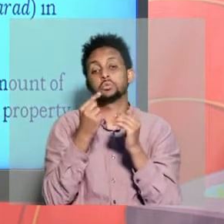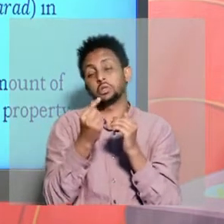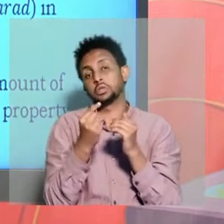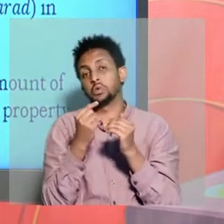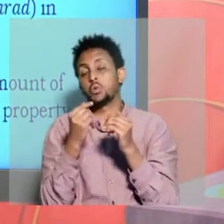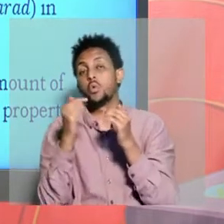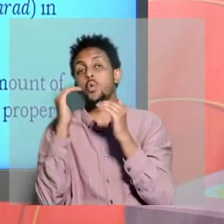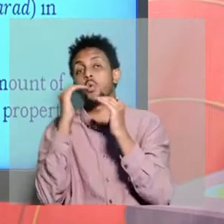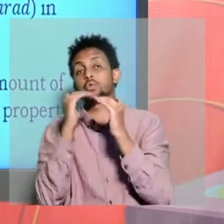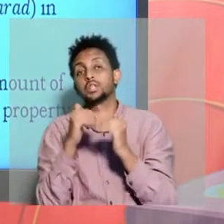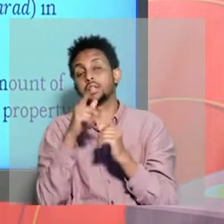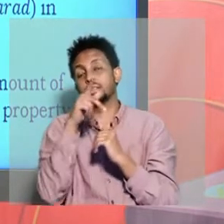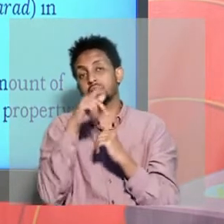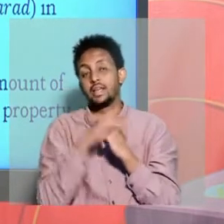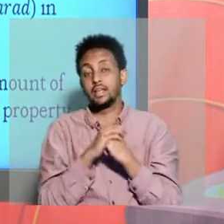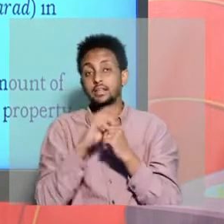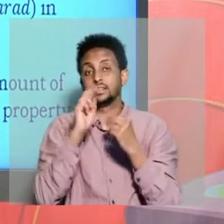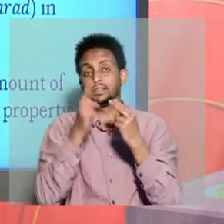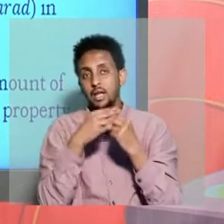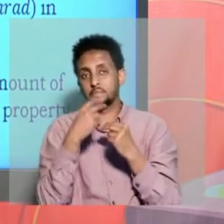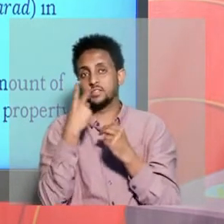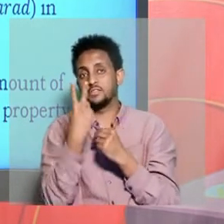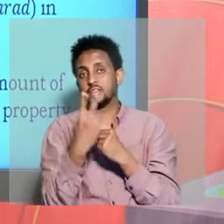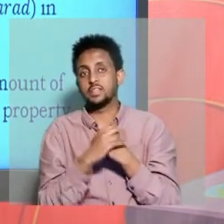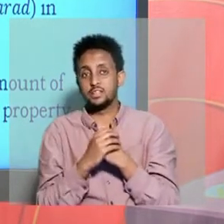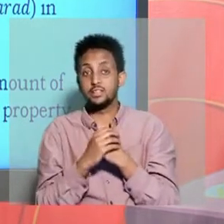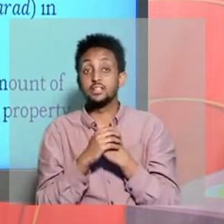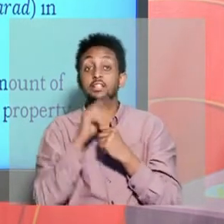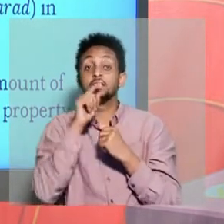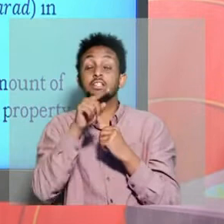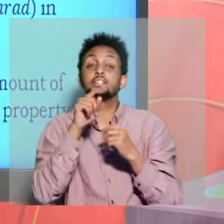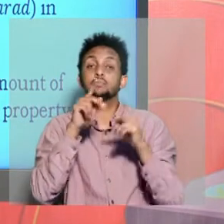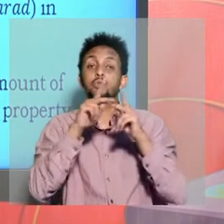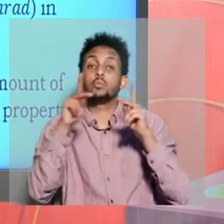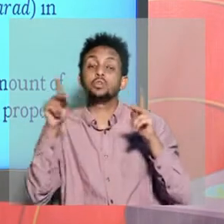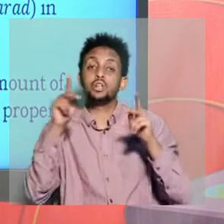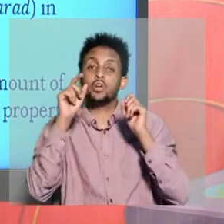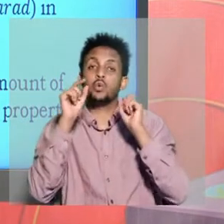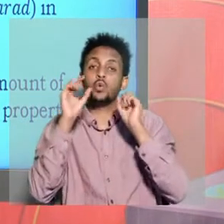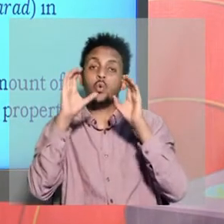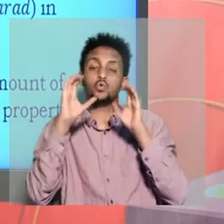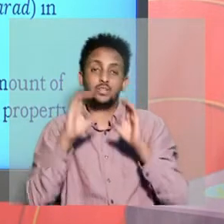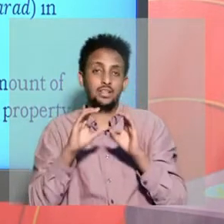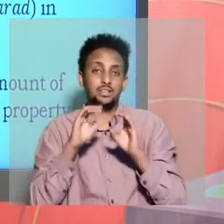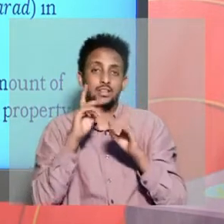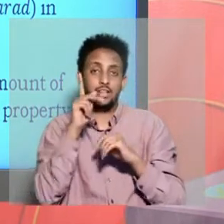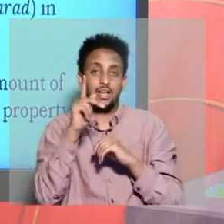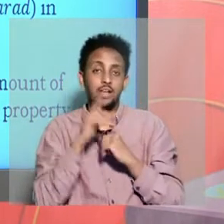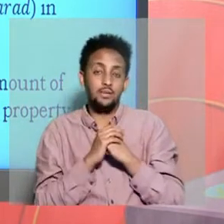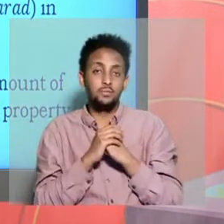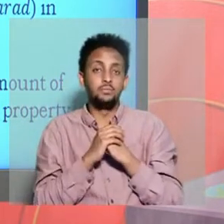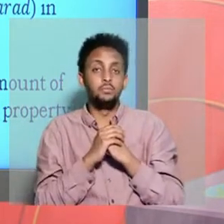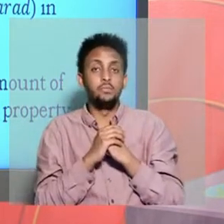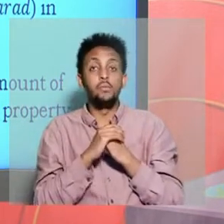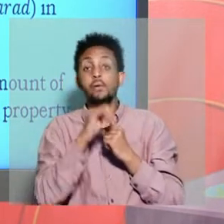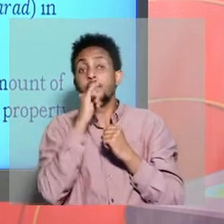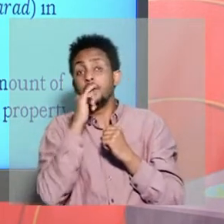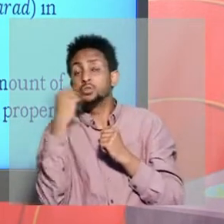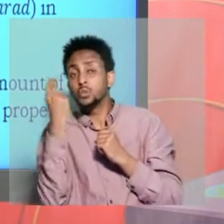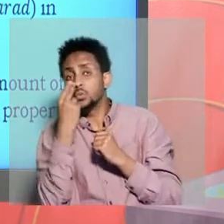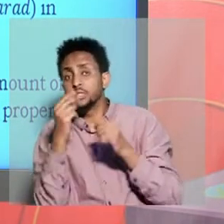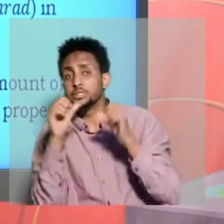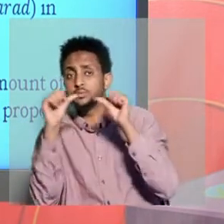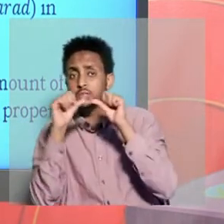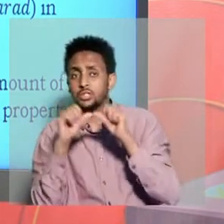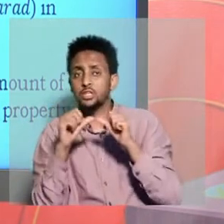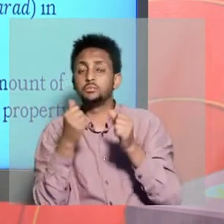proportionality constant K times V. And this proportionality constant K is always measures